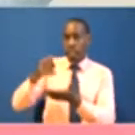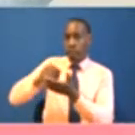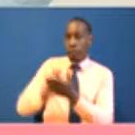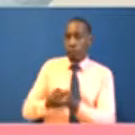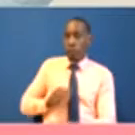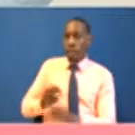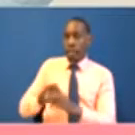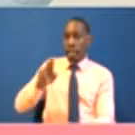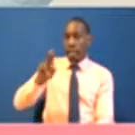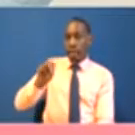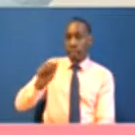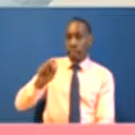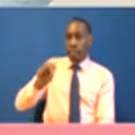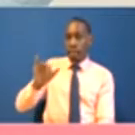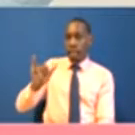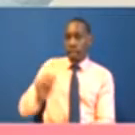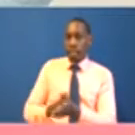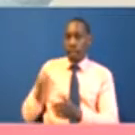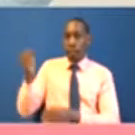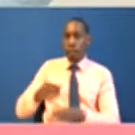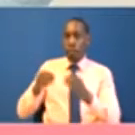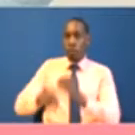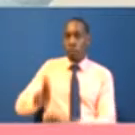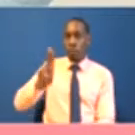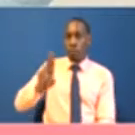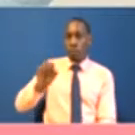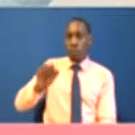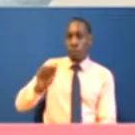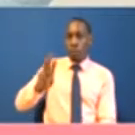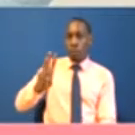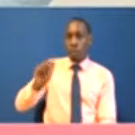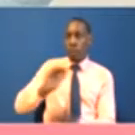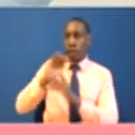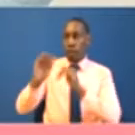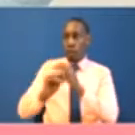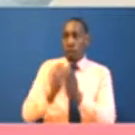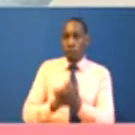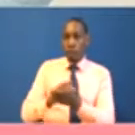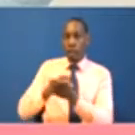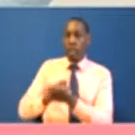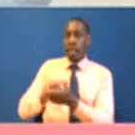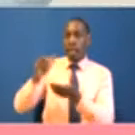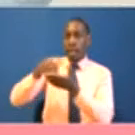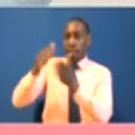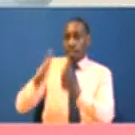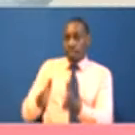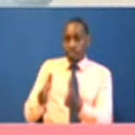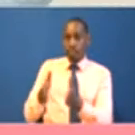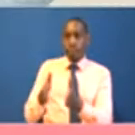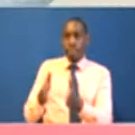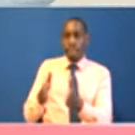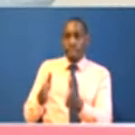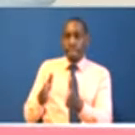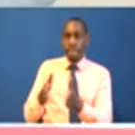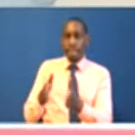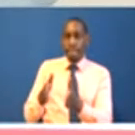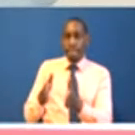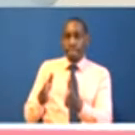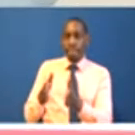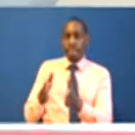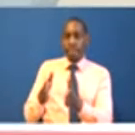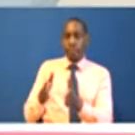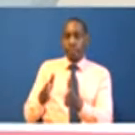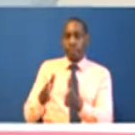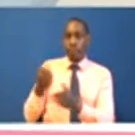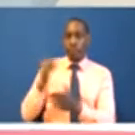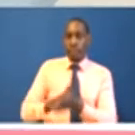muadime usa is the political party that she was cleared to buy on uh under the uh uh under the